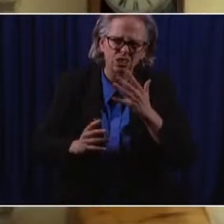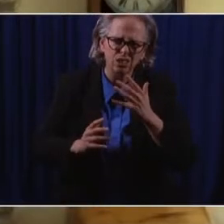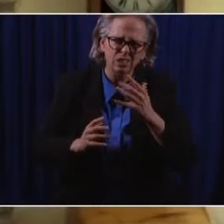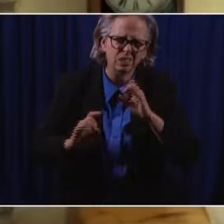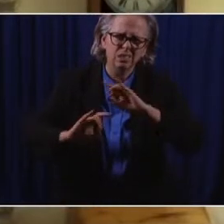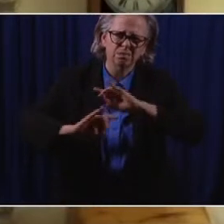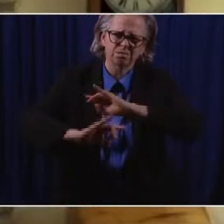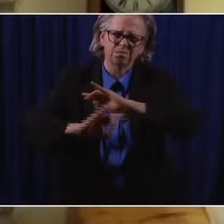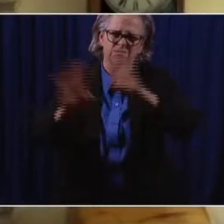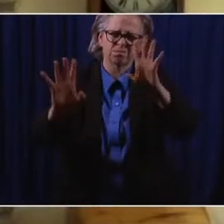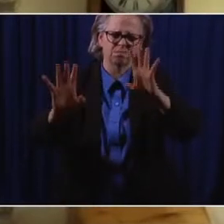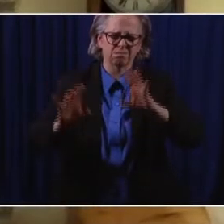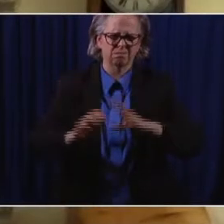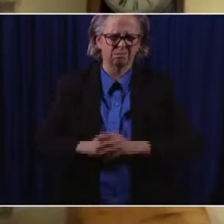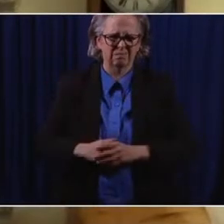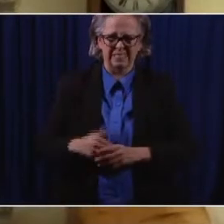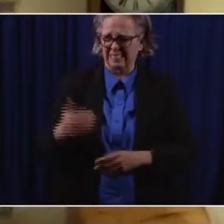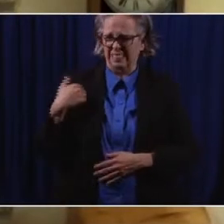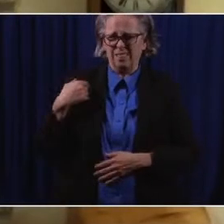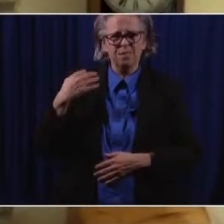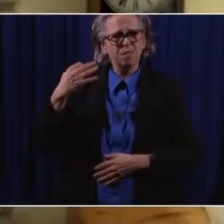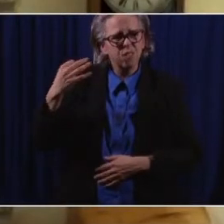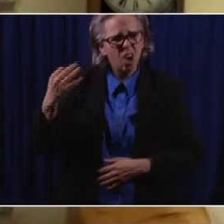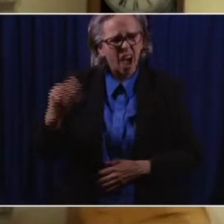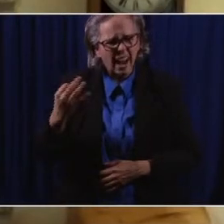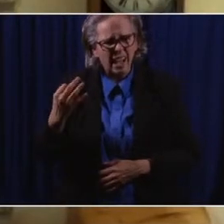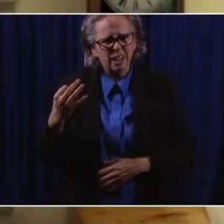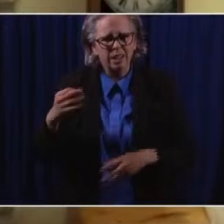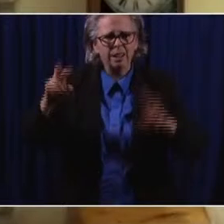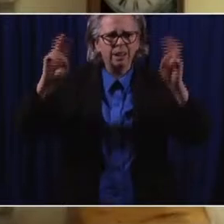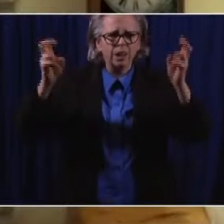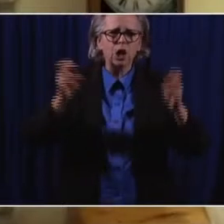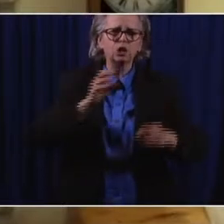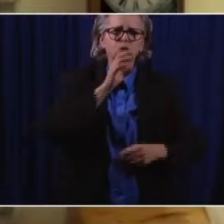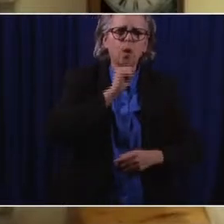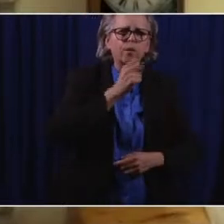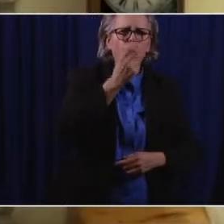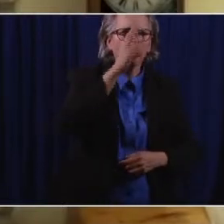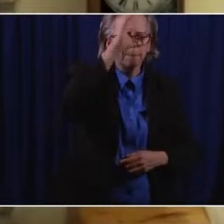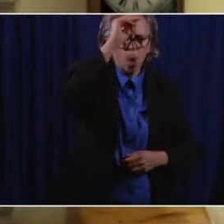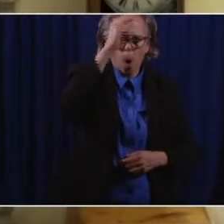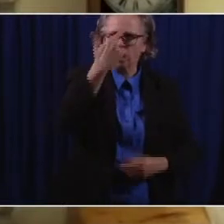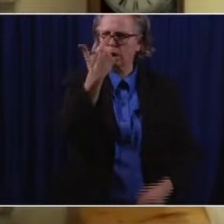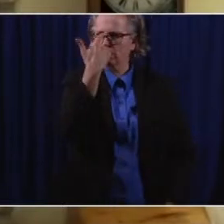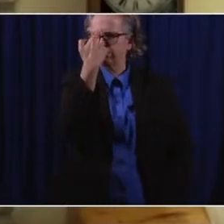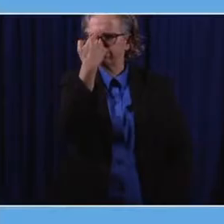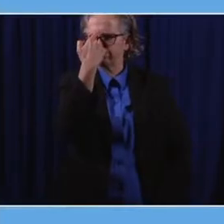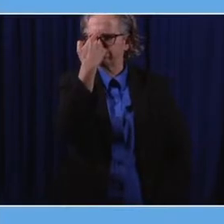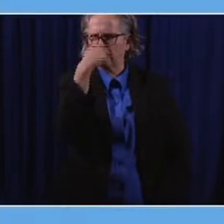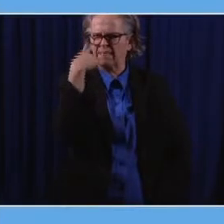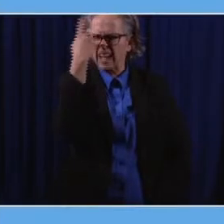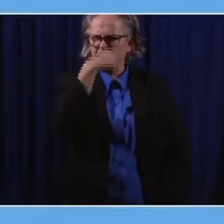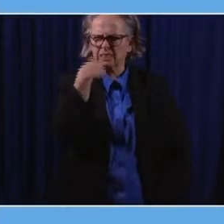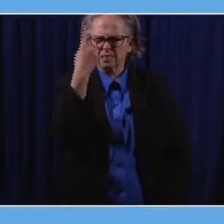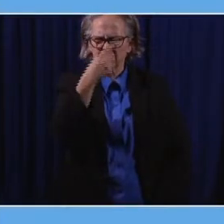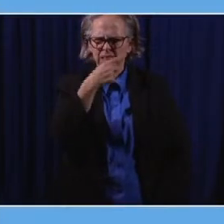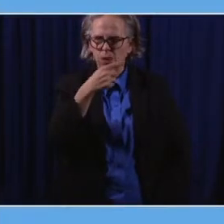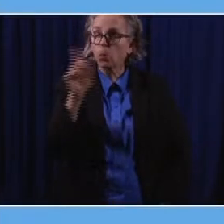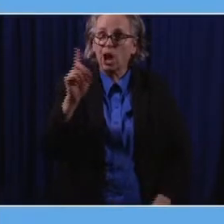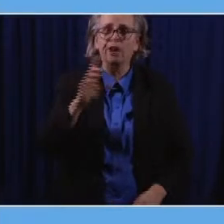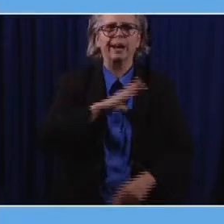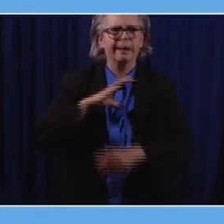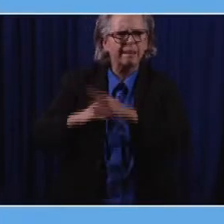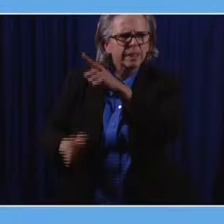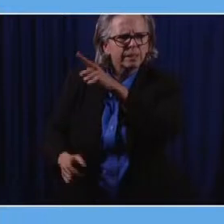On Friday, this headline, 12-year-old boy shot in the face in Cleveland's Ohio City neighborhood.